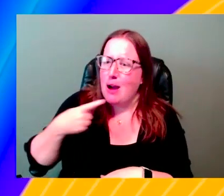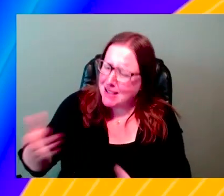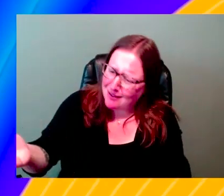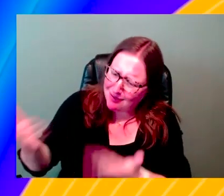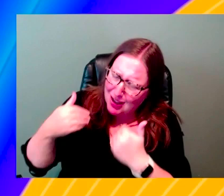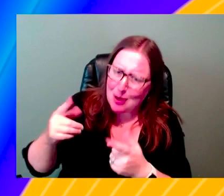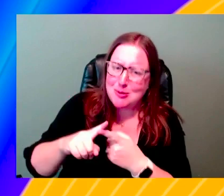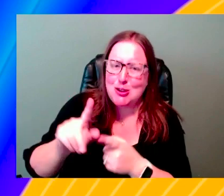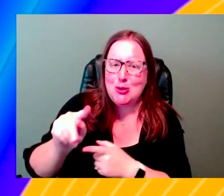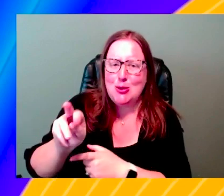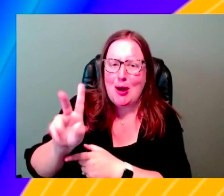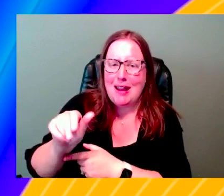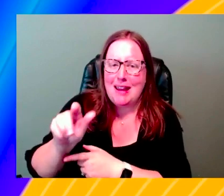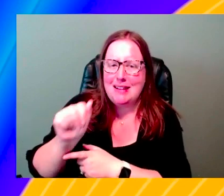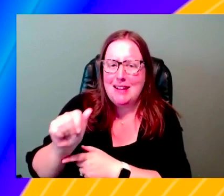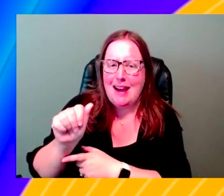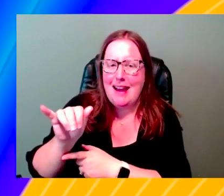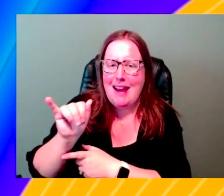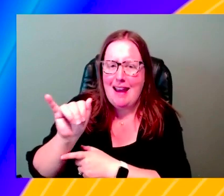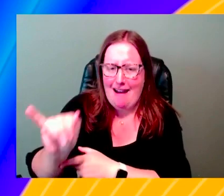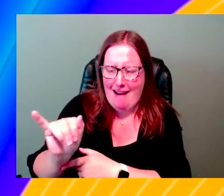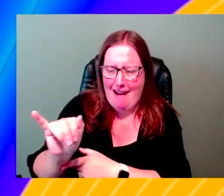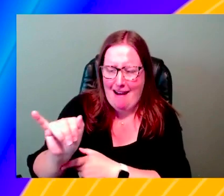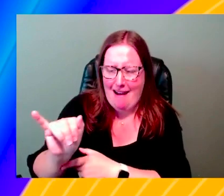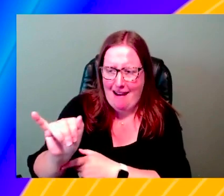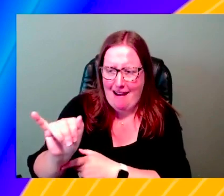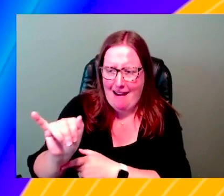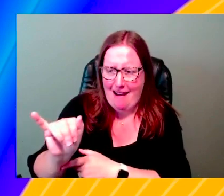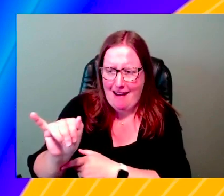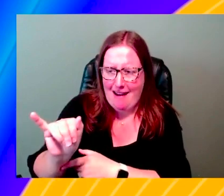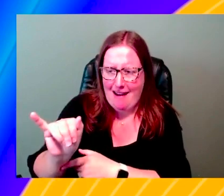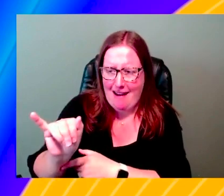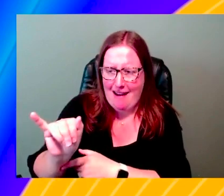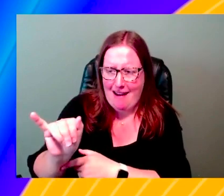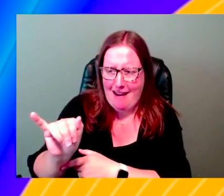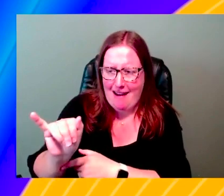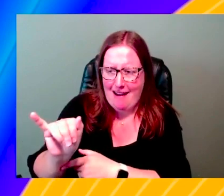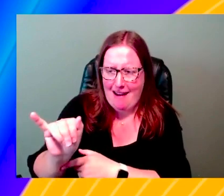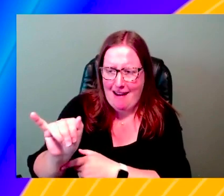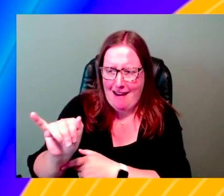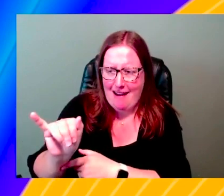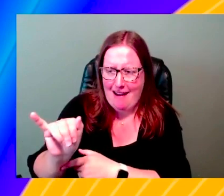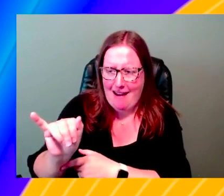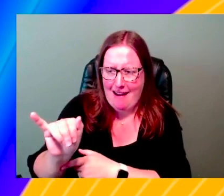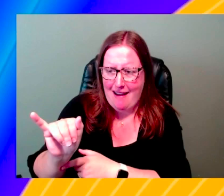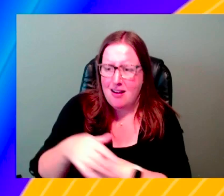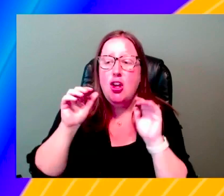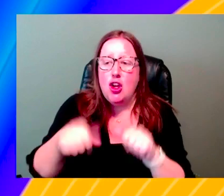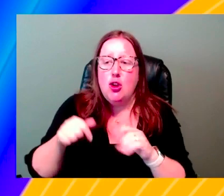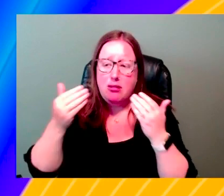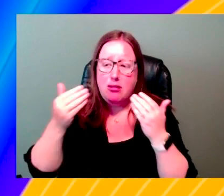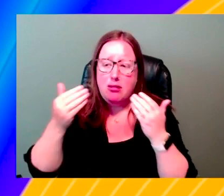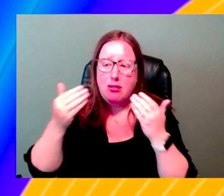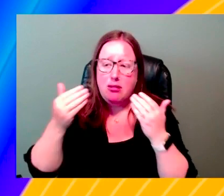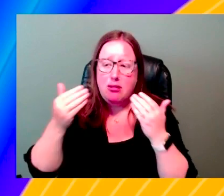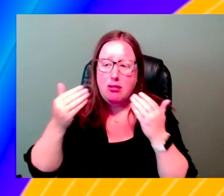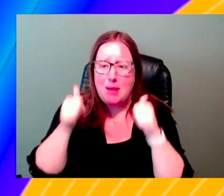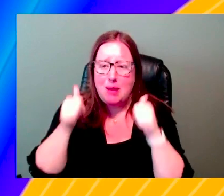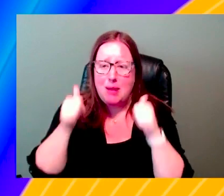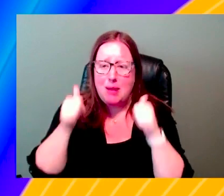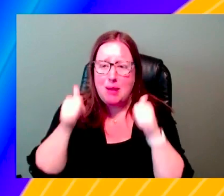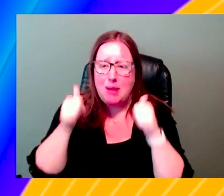Krikey.ai, Krikey.ai, and you can get started immediately. There's lots of free animations in our library, so you can just start putting stuff